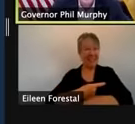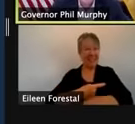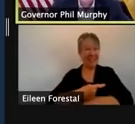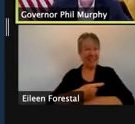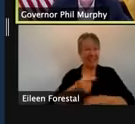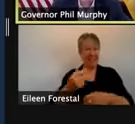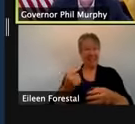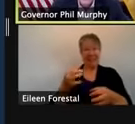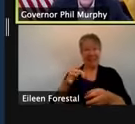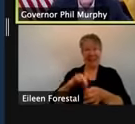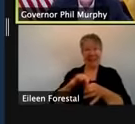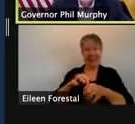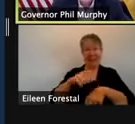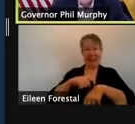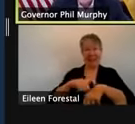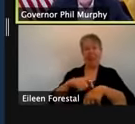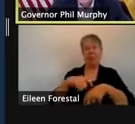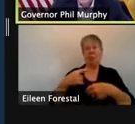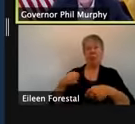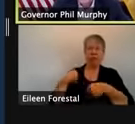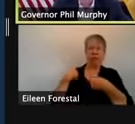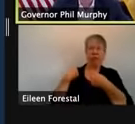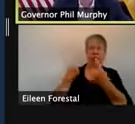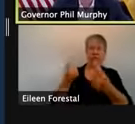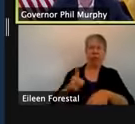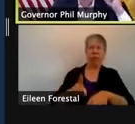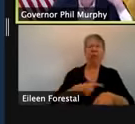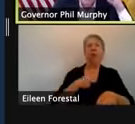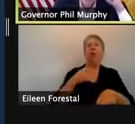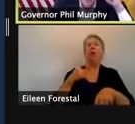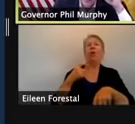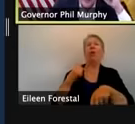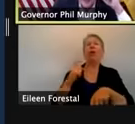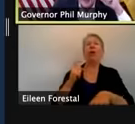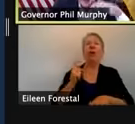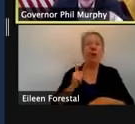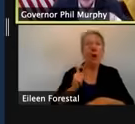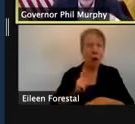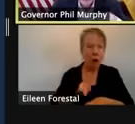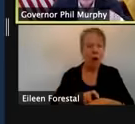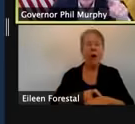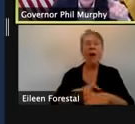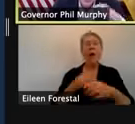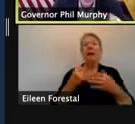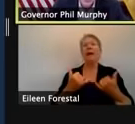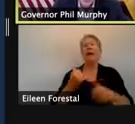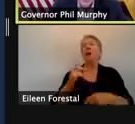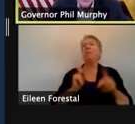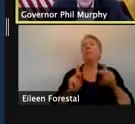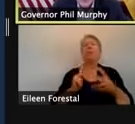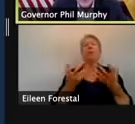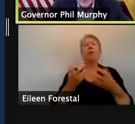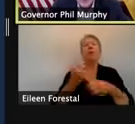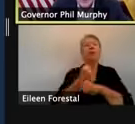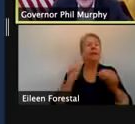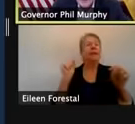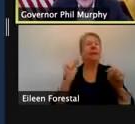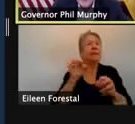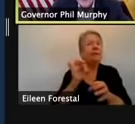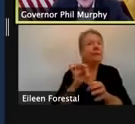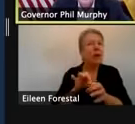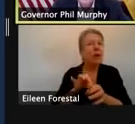was given a chance to safely and securely vote and to have their voices heard. As of the latest numbers, you can see them up on the